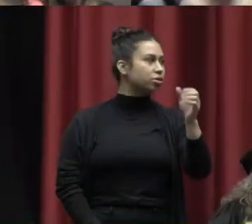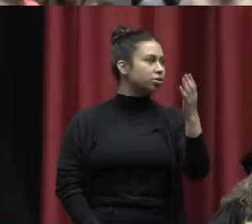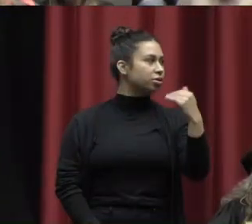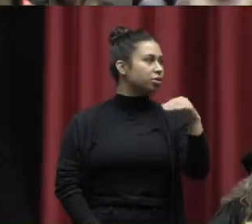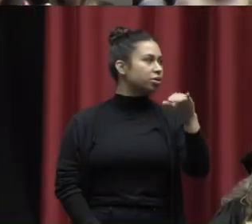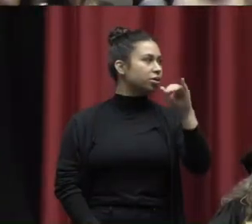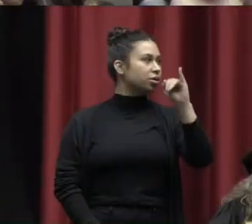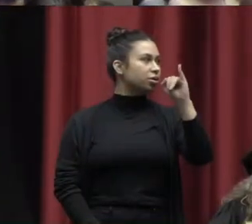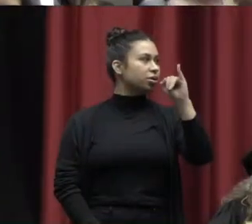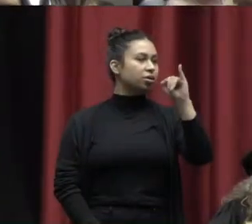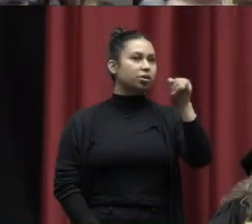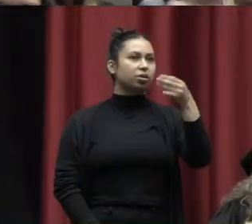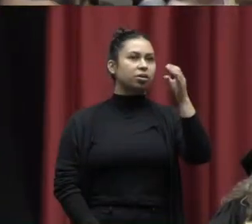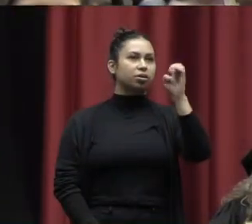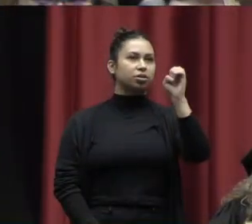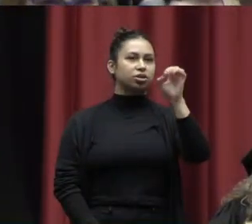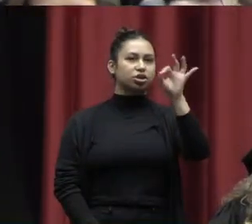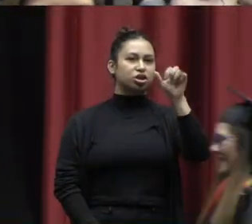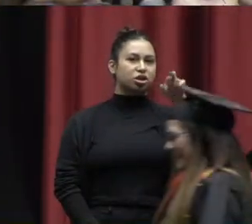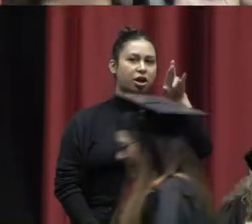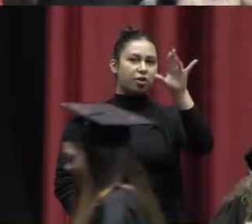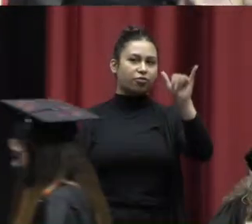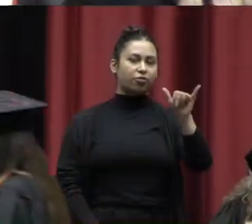Jeffrey Humanick.